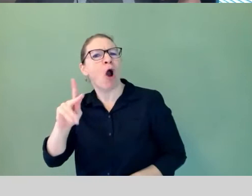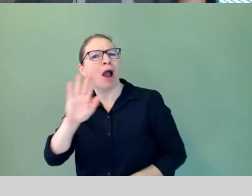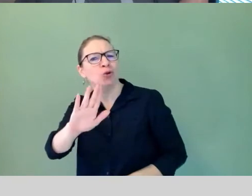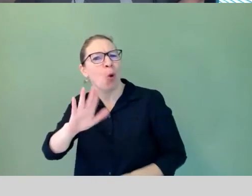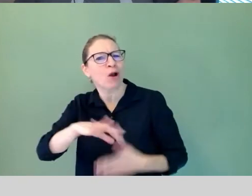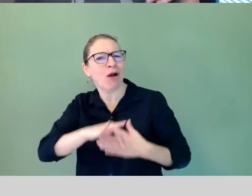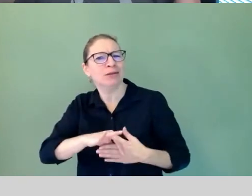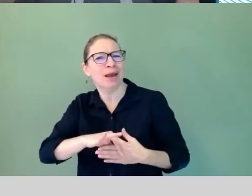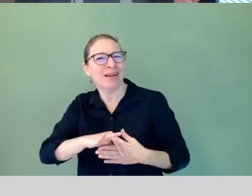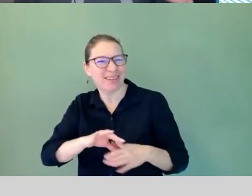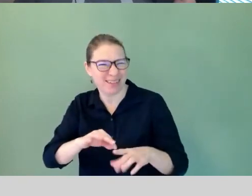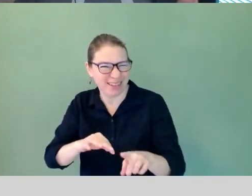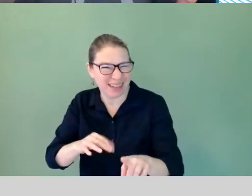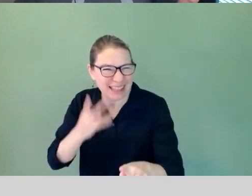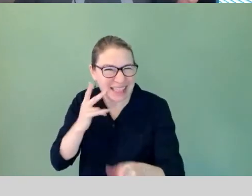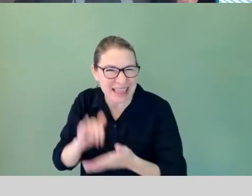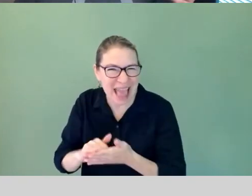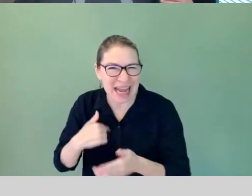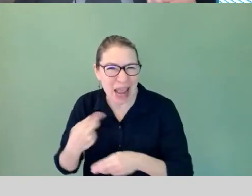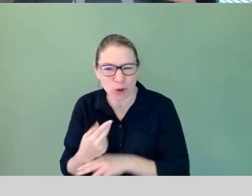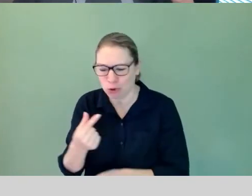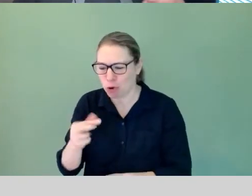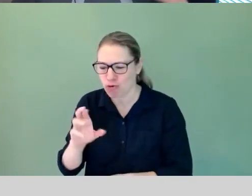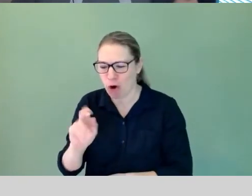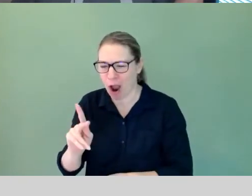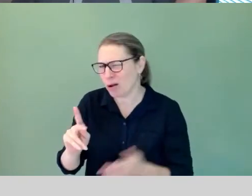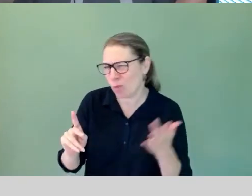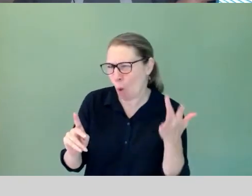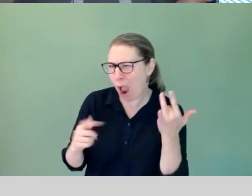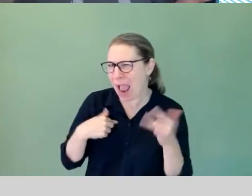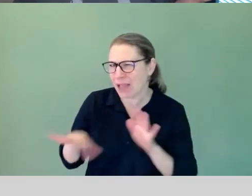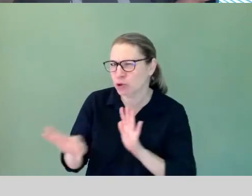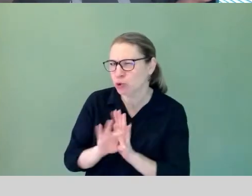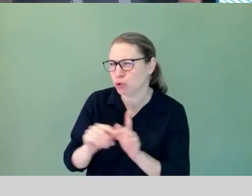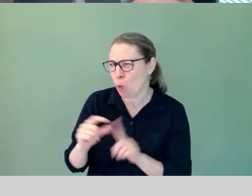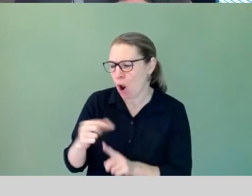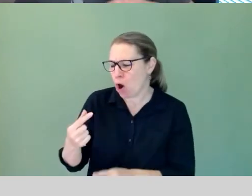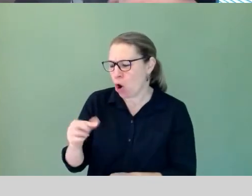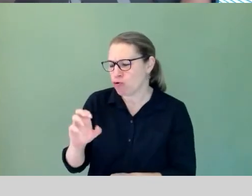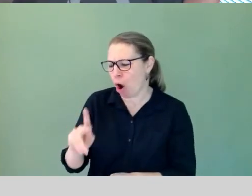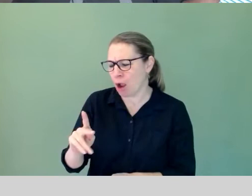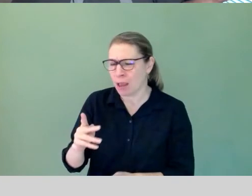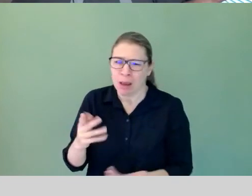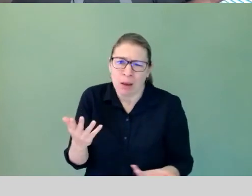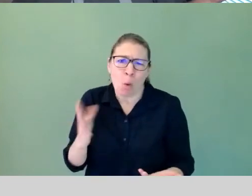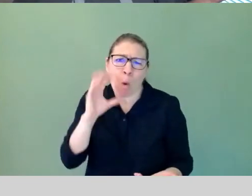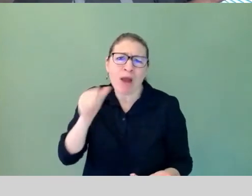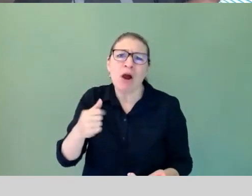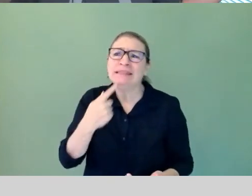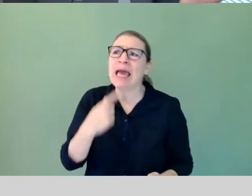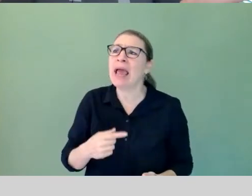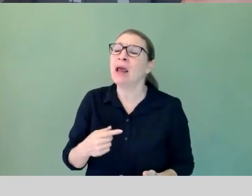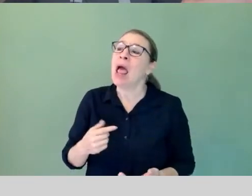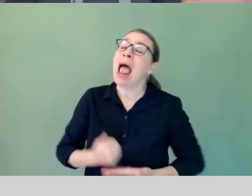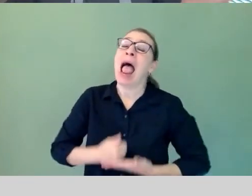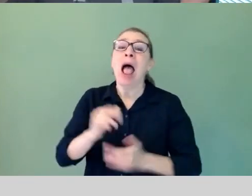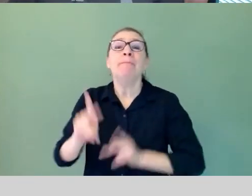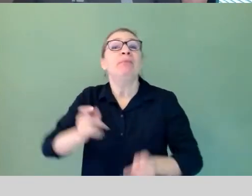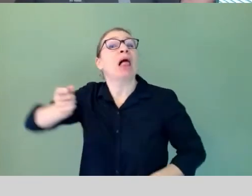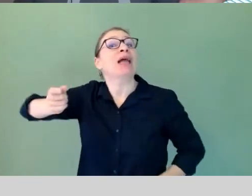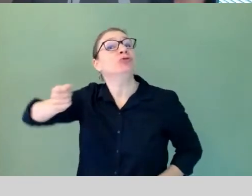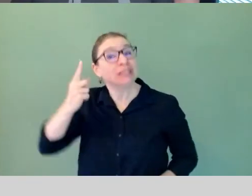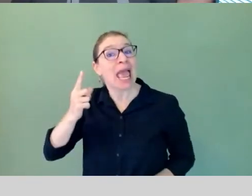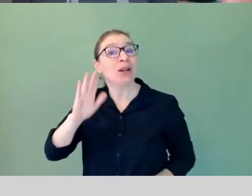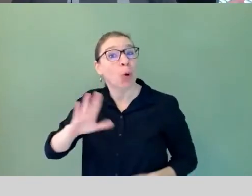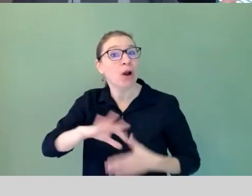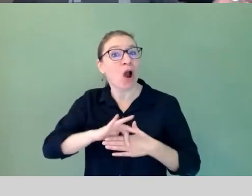I did there? Grok. Why was that there? Why did that need to be there? Couldn't we have just said understand? It would have been universally more accepted. Why did I do that? Yeah,